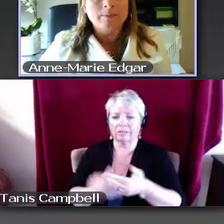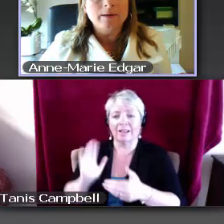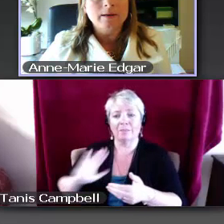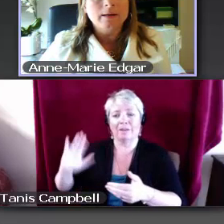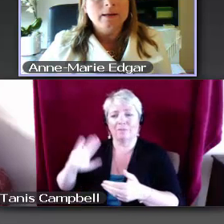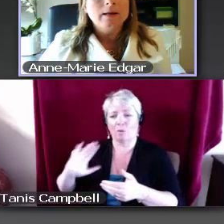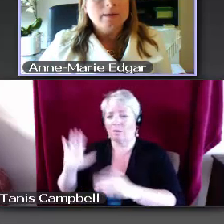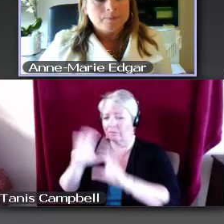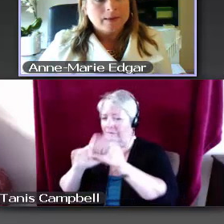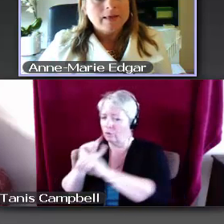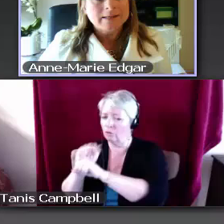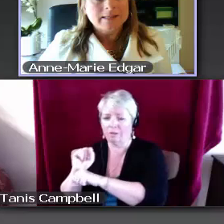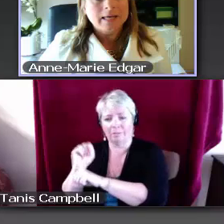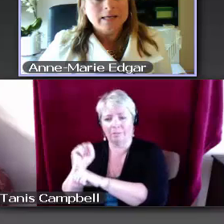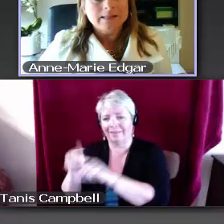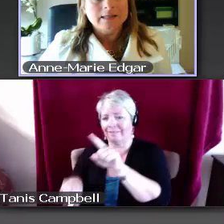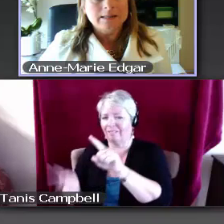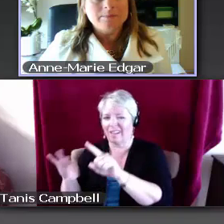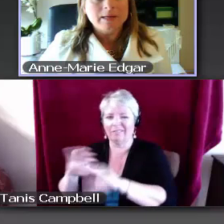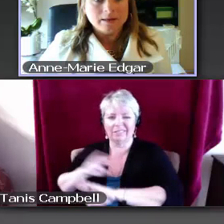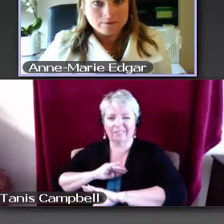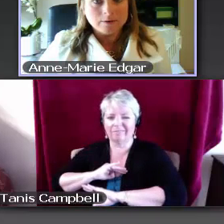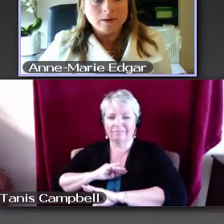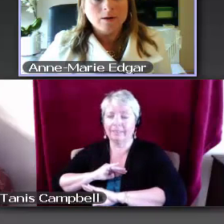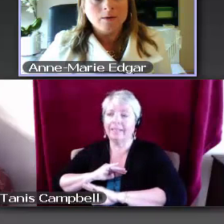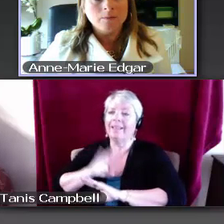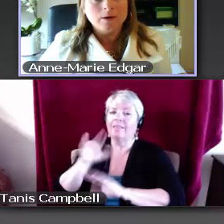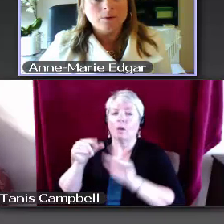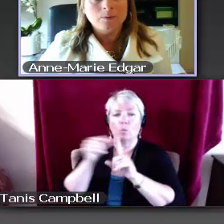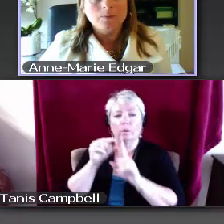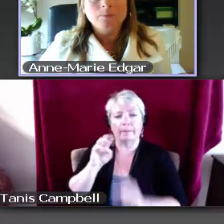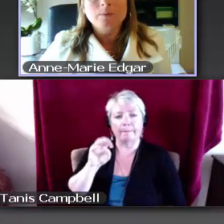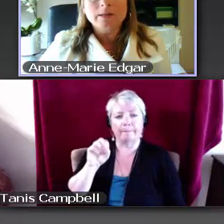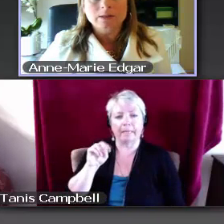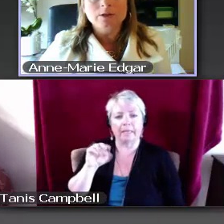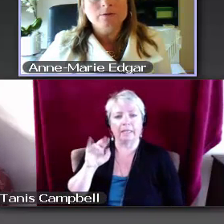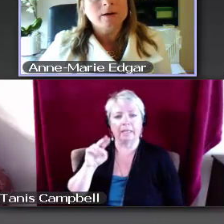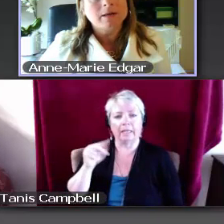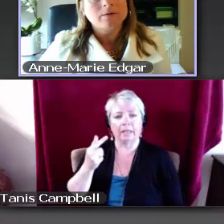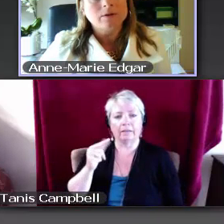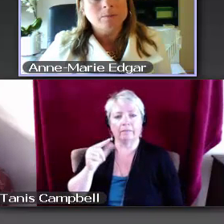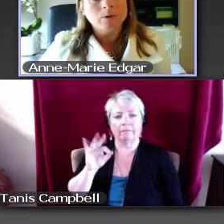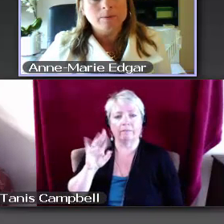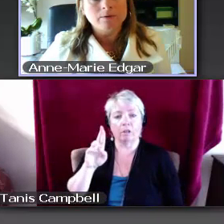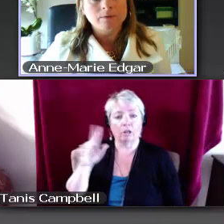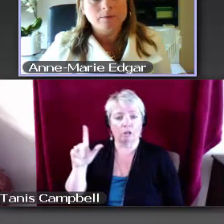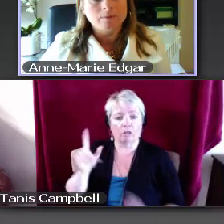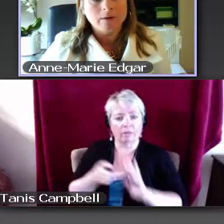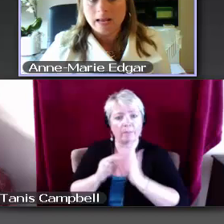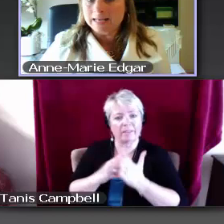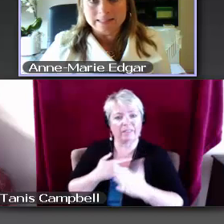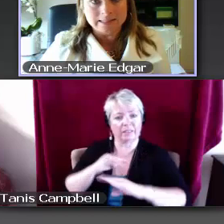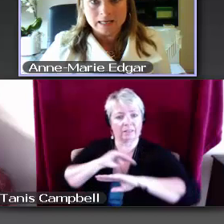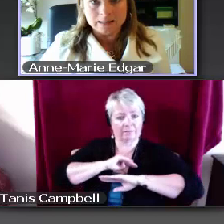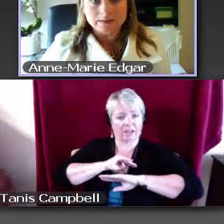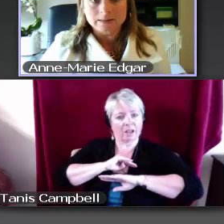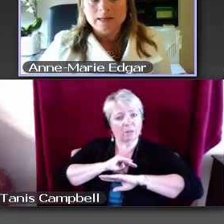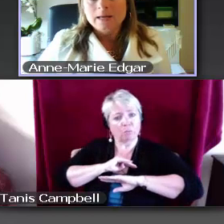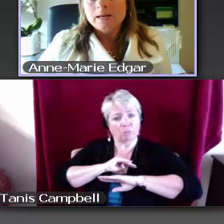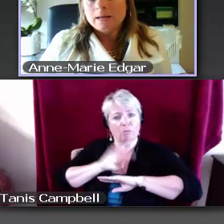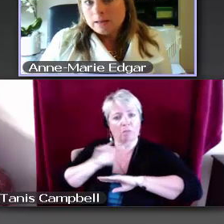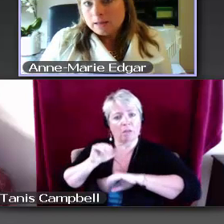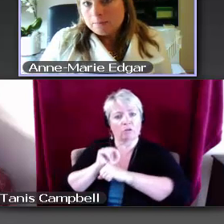meaningful employment. That's the key, isn't it? It's meaningful. We all, you know, it's hard to find meaningful employment as it